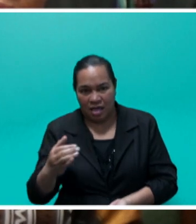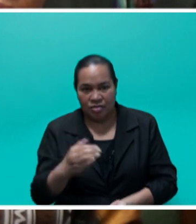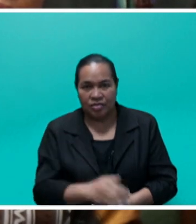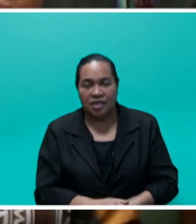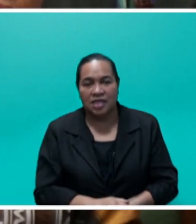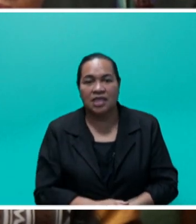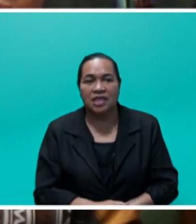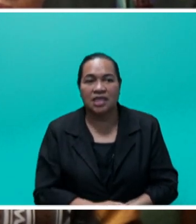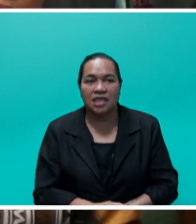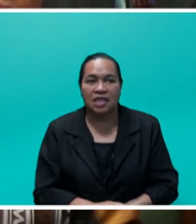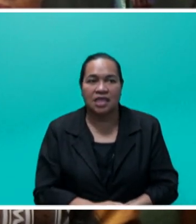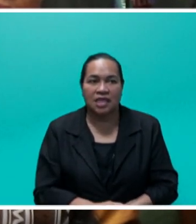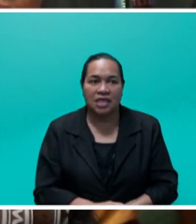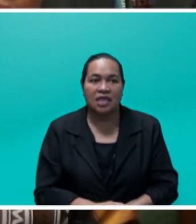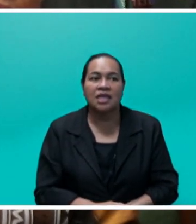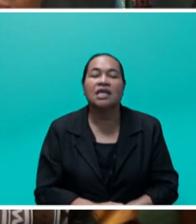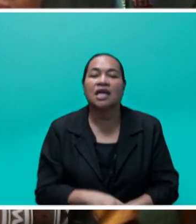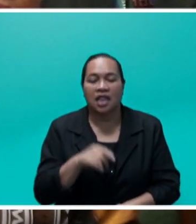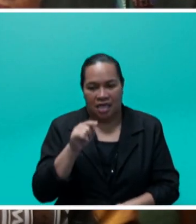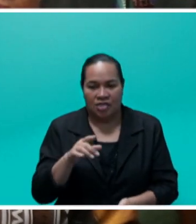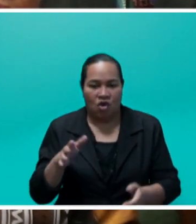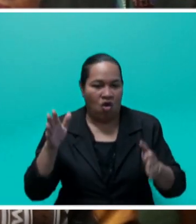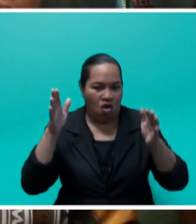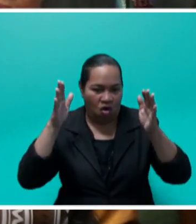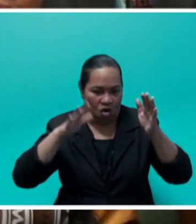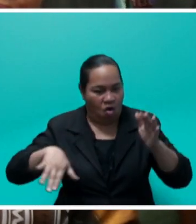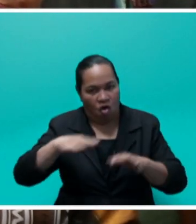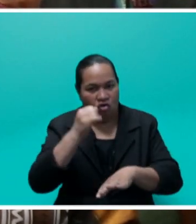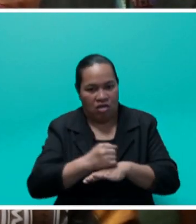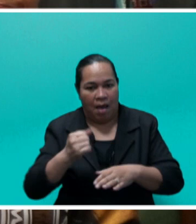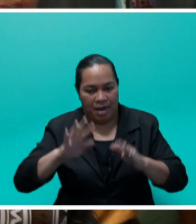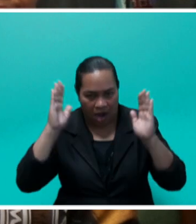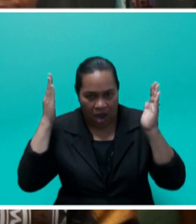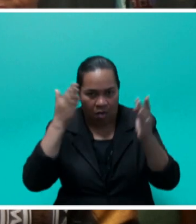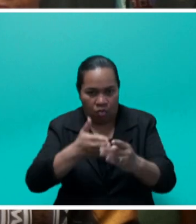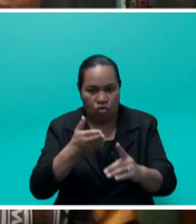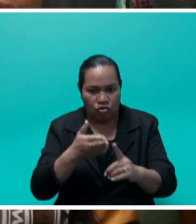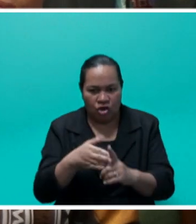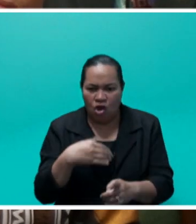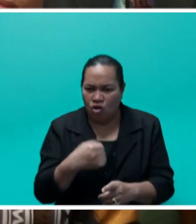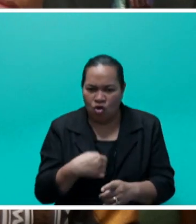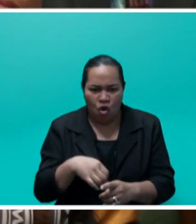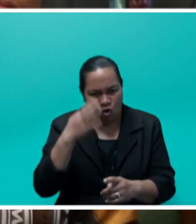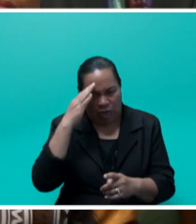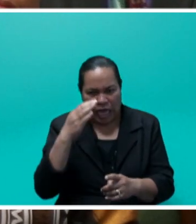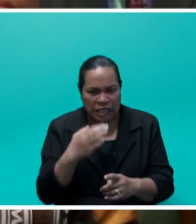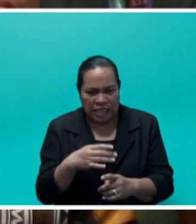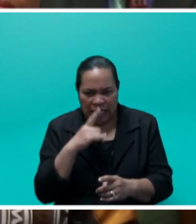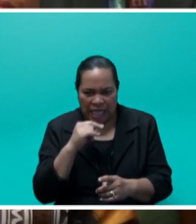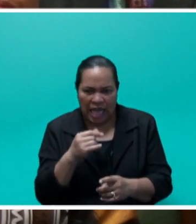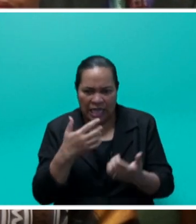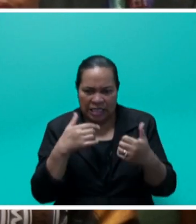itself is a whole of government approach. No country could achieve sustainable development goals